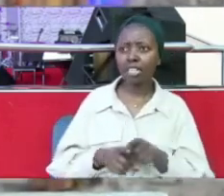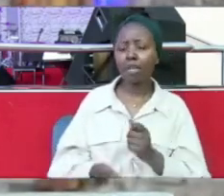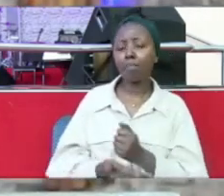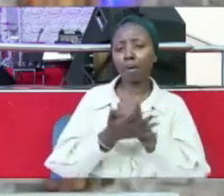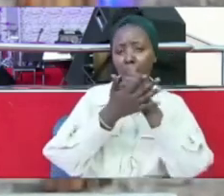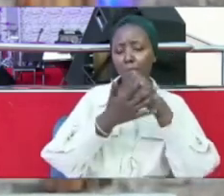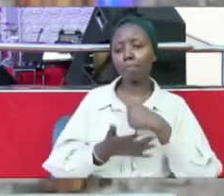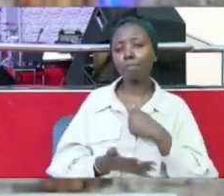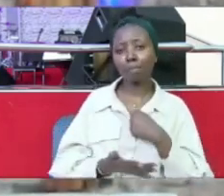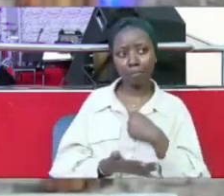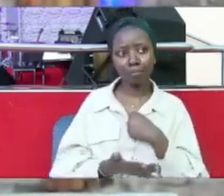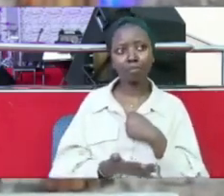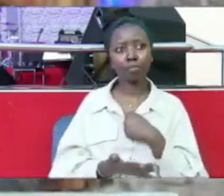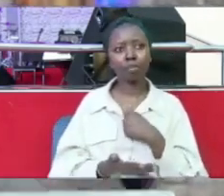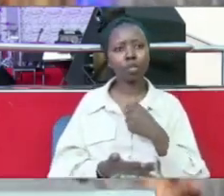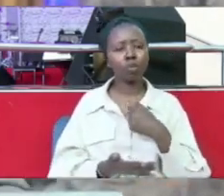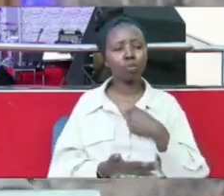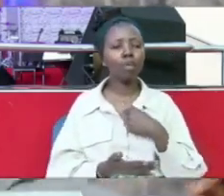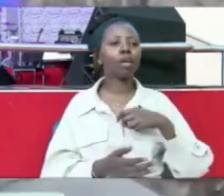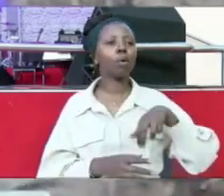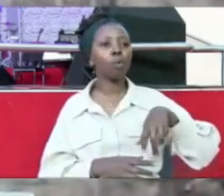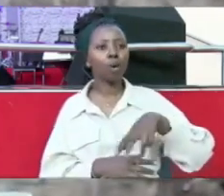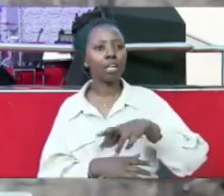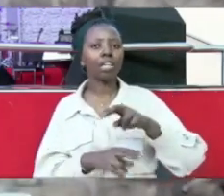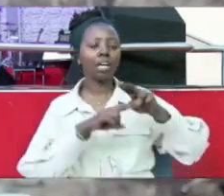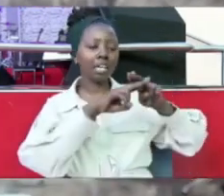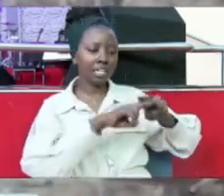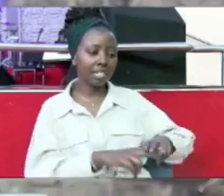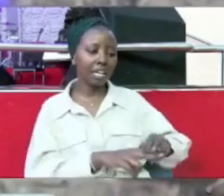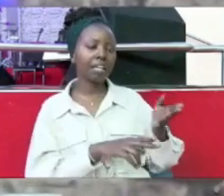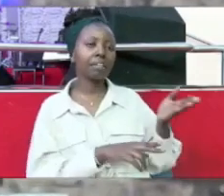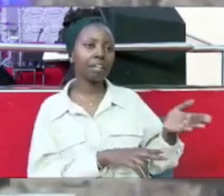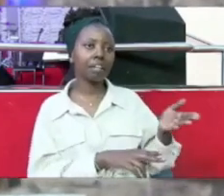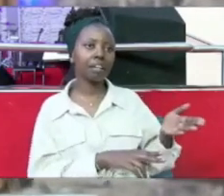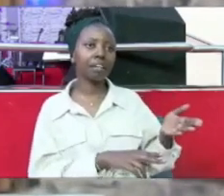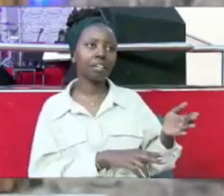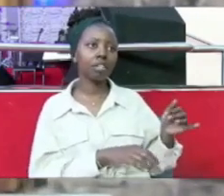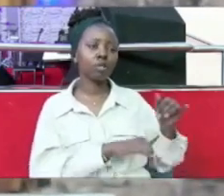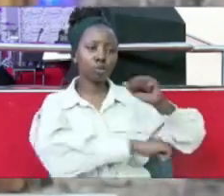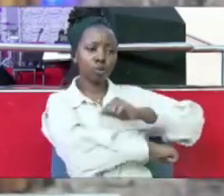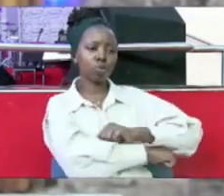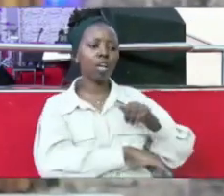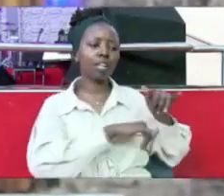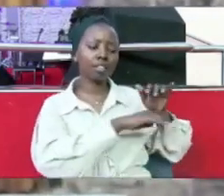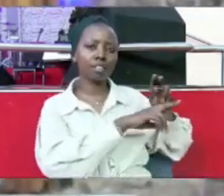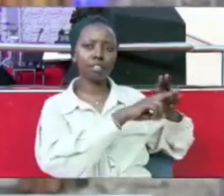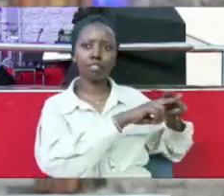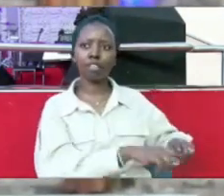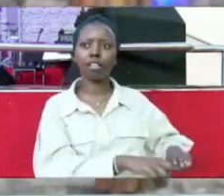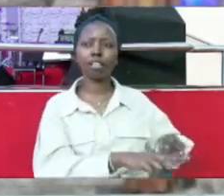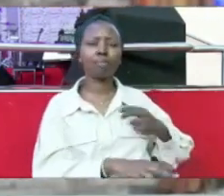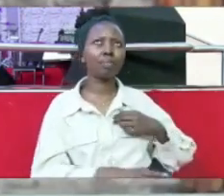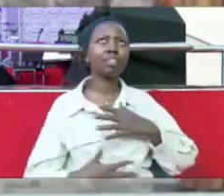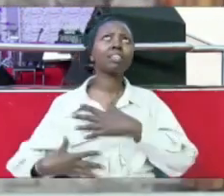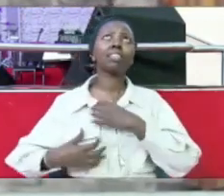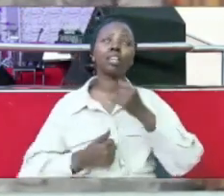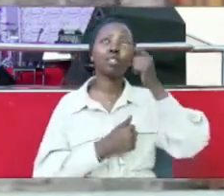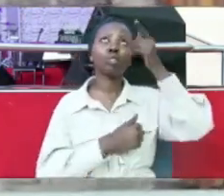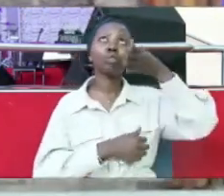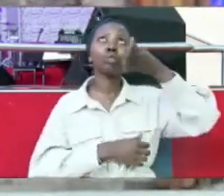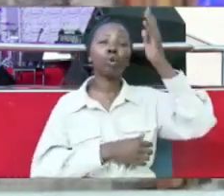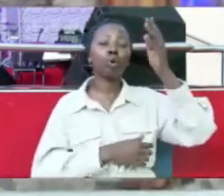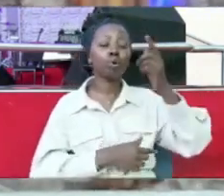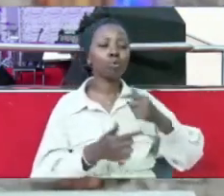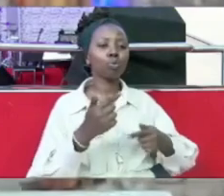kwamba atanisikiza. So me, I just went and sat at the bench there. Kwa hivyo, nikaenda nikaketia mojawapo ya viti pale. And I was trusting God that God is going to come through for